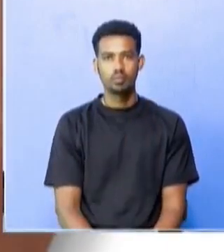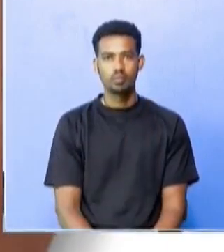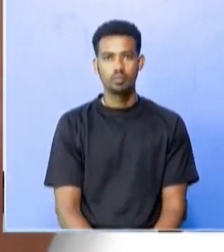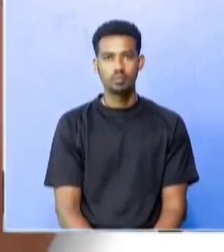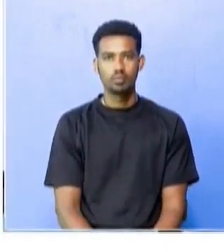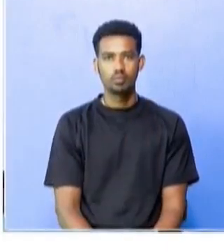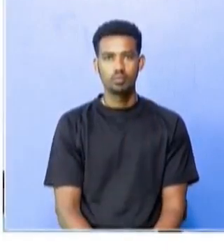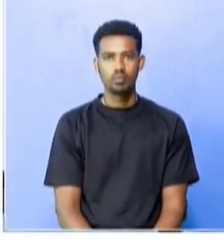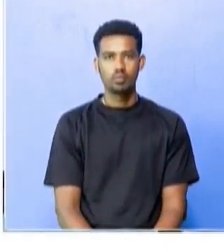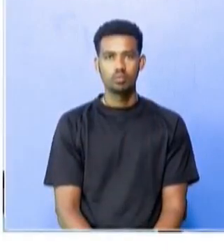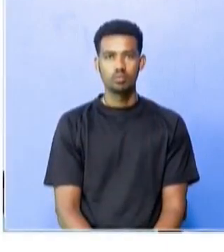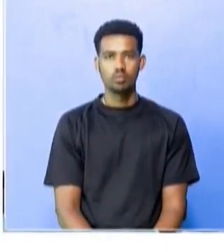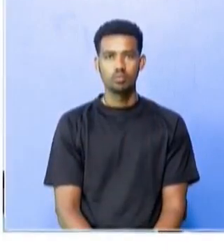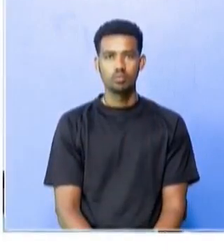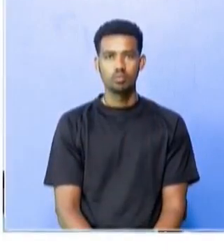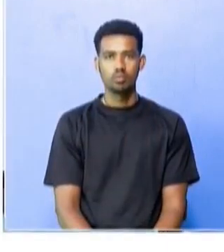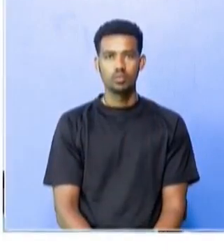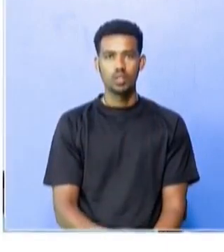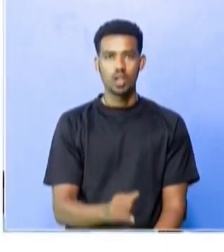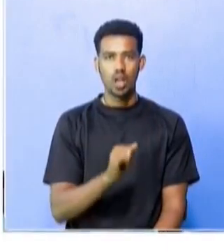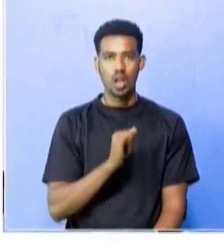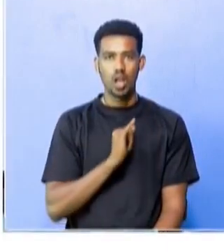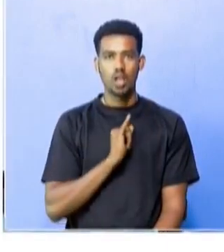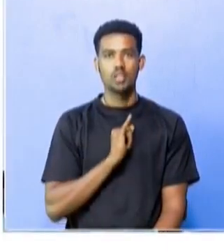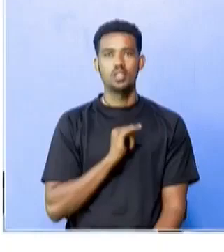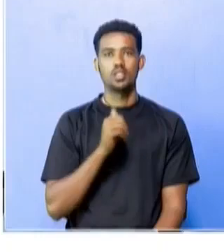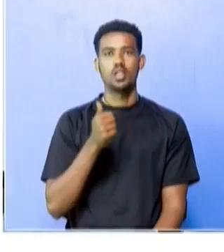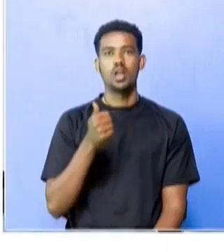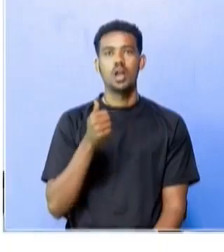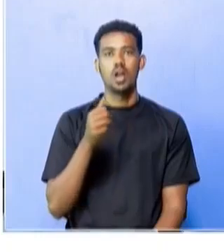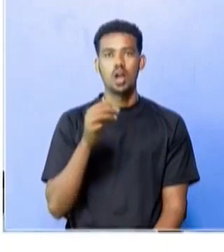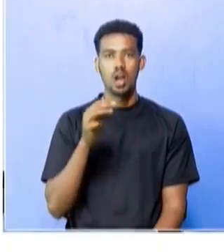I am